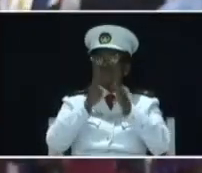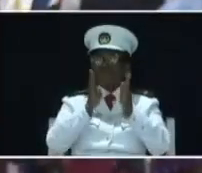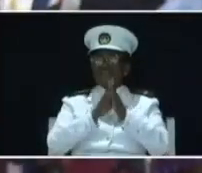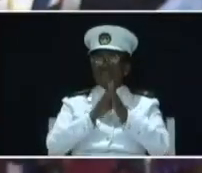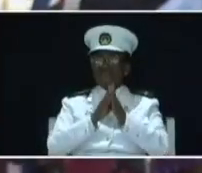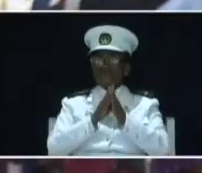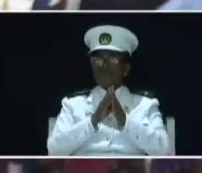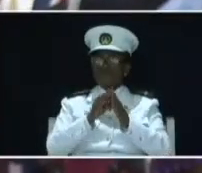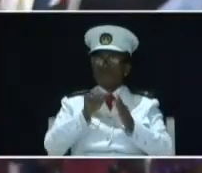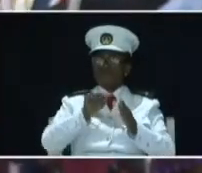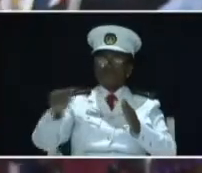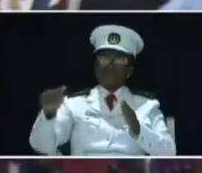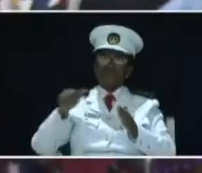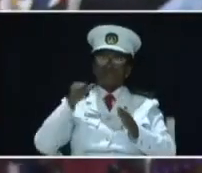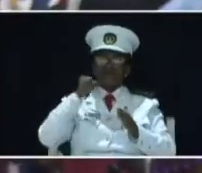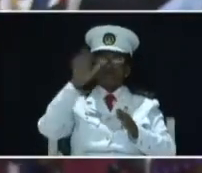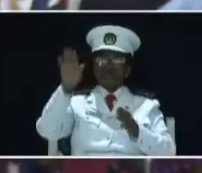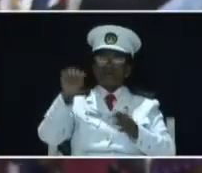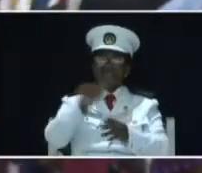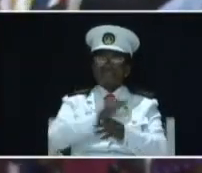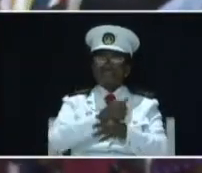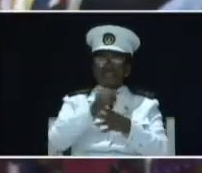a woman shared a testimony